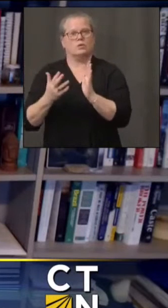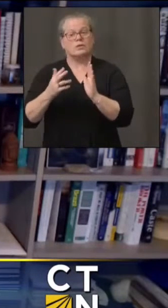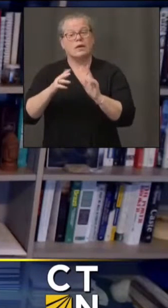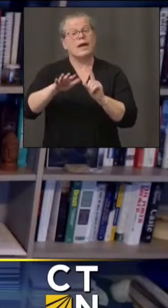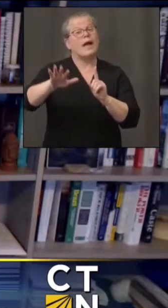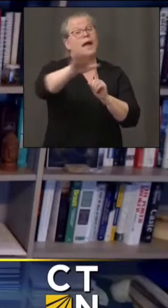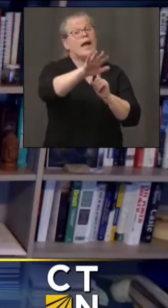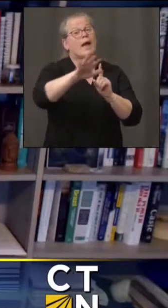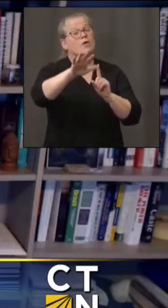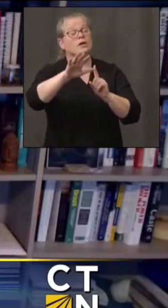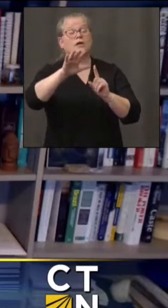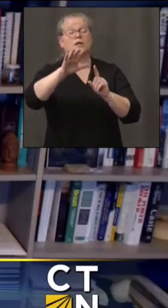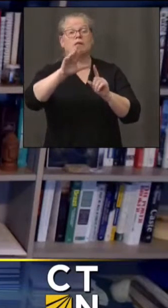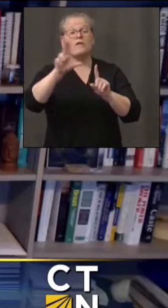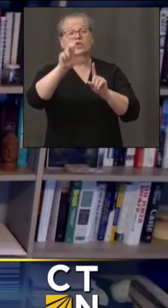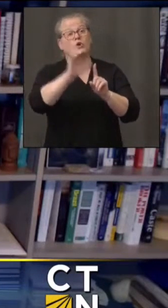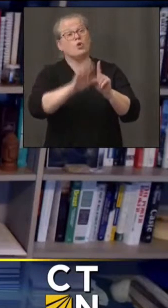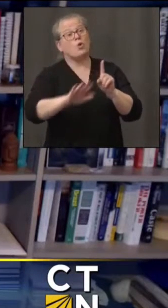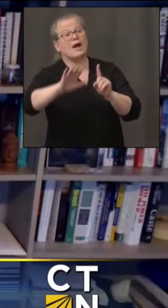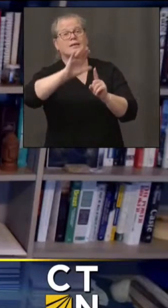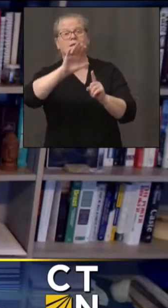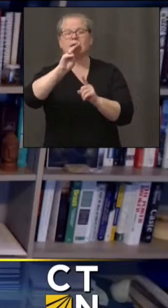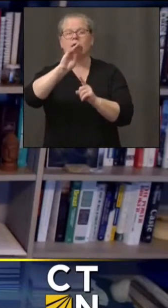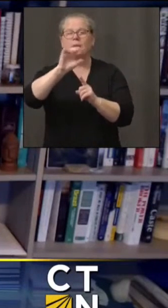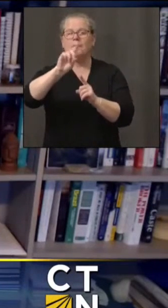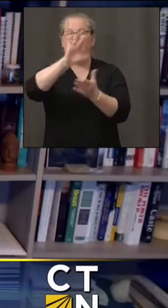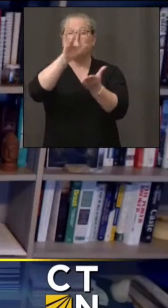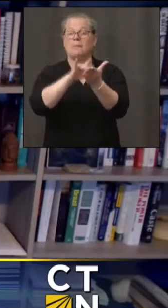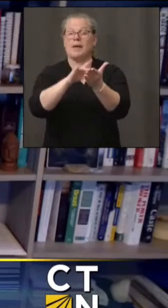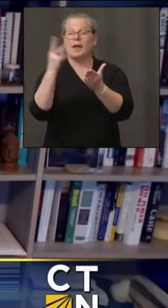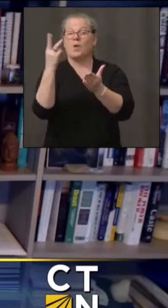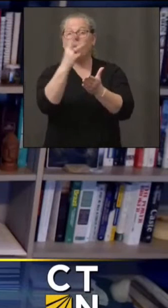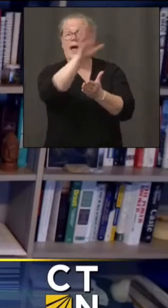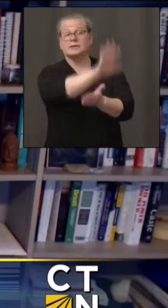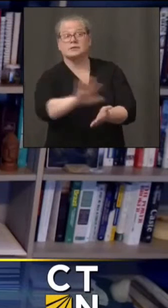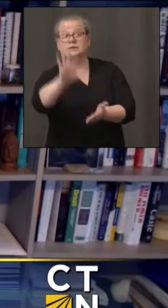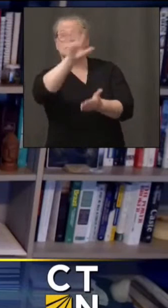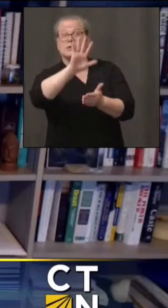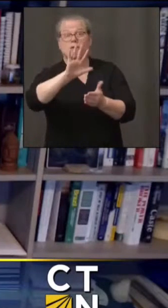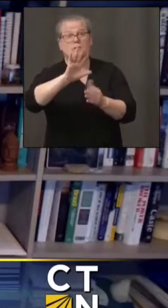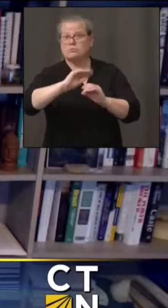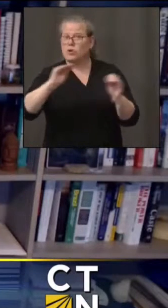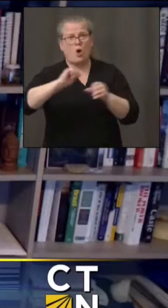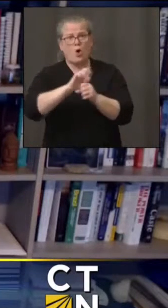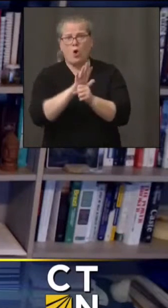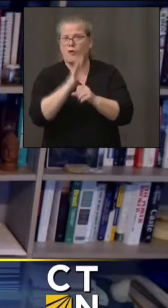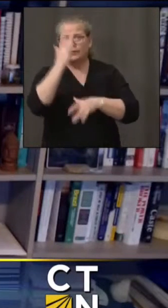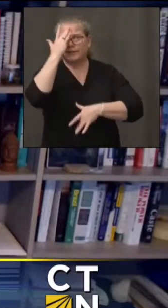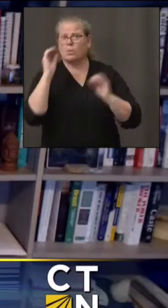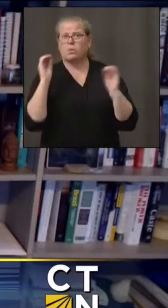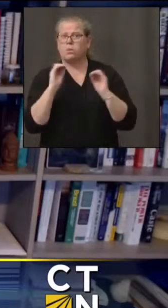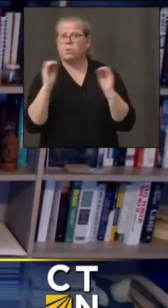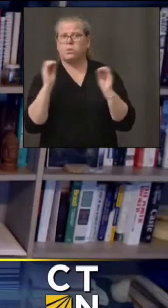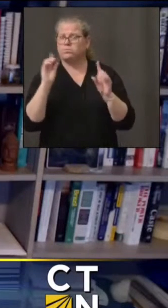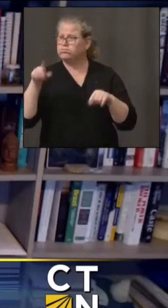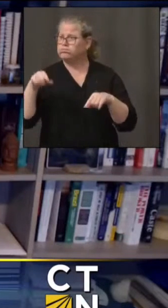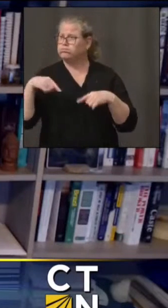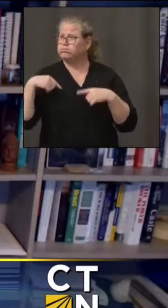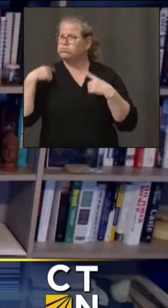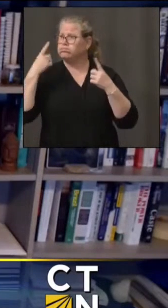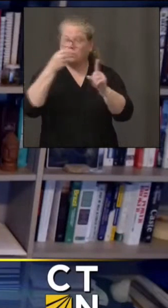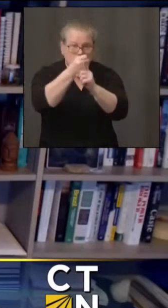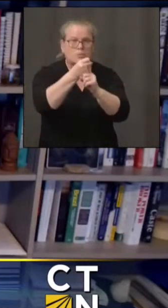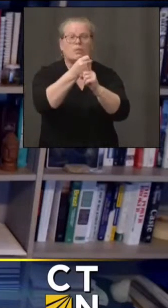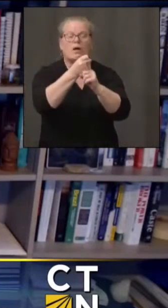the Midwest, in parts of the West. These are places which did experience the